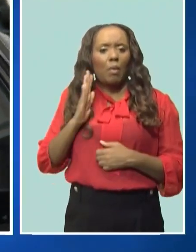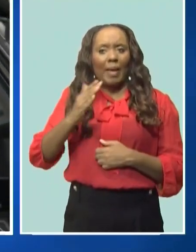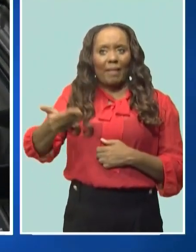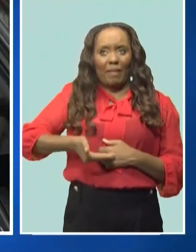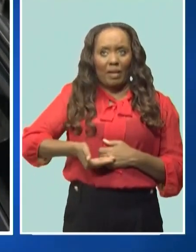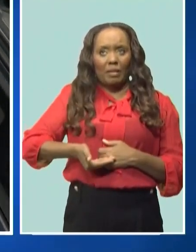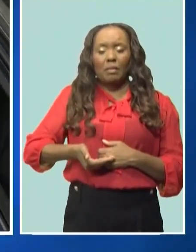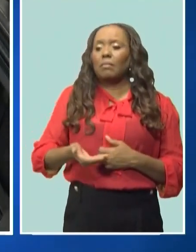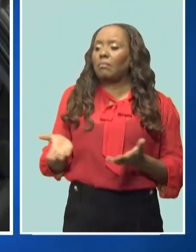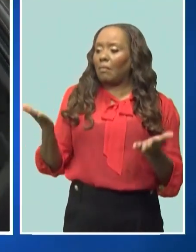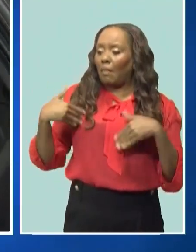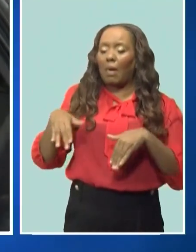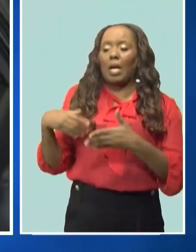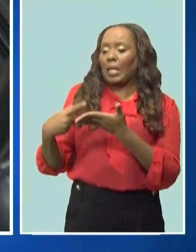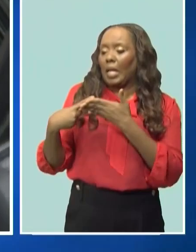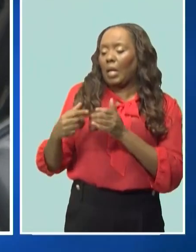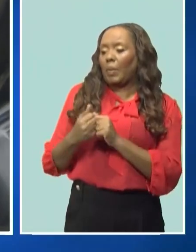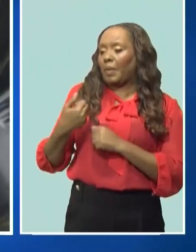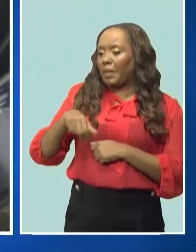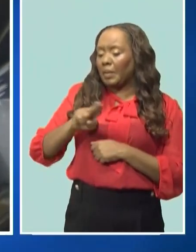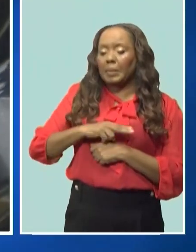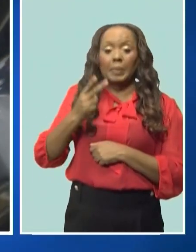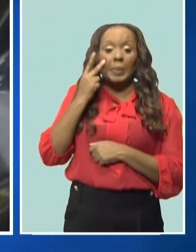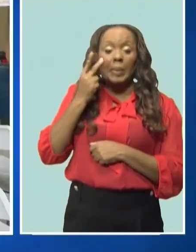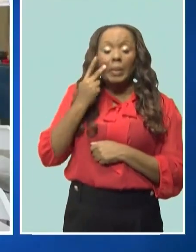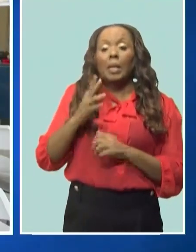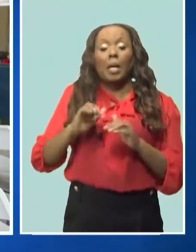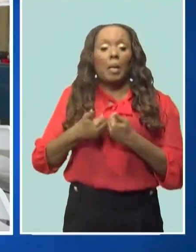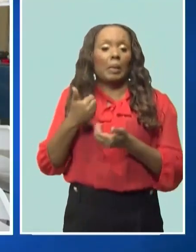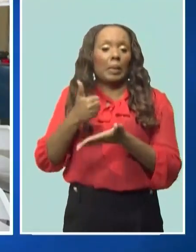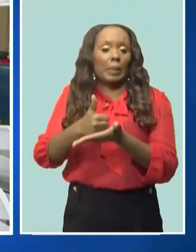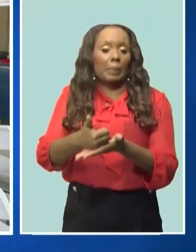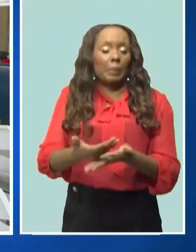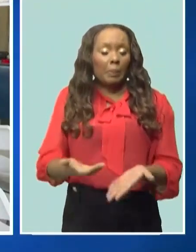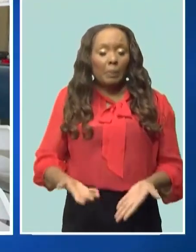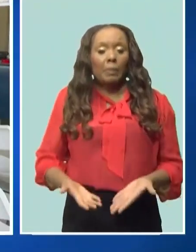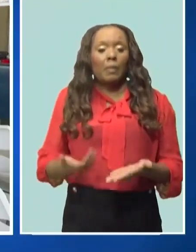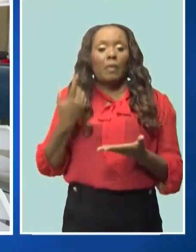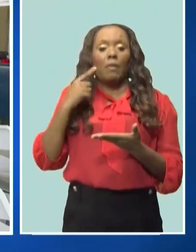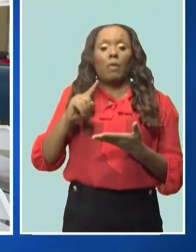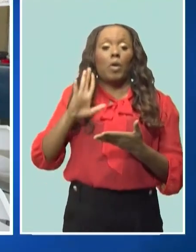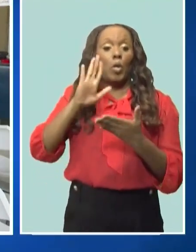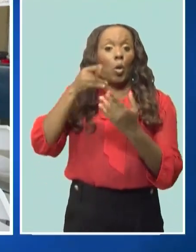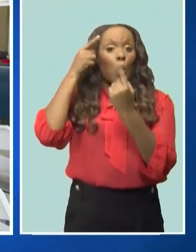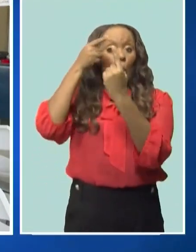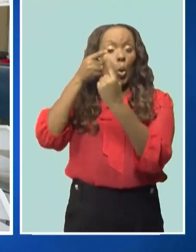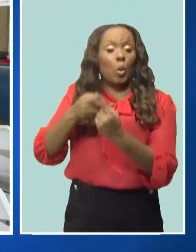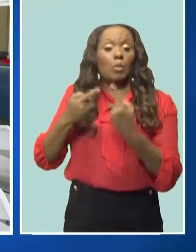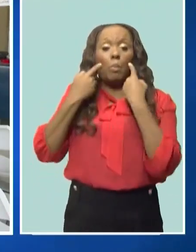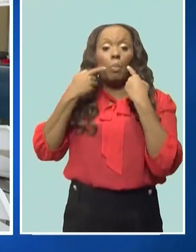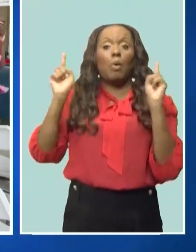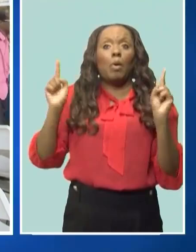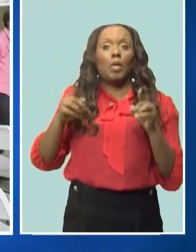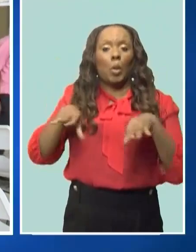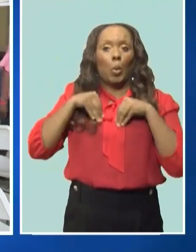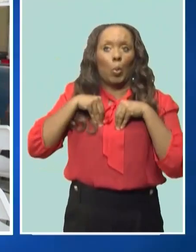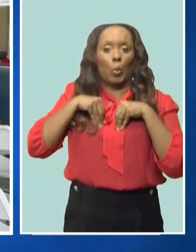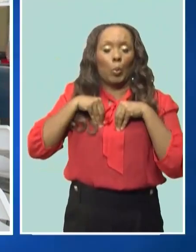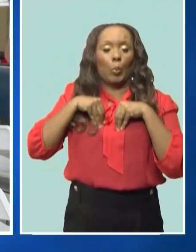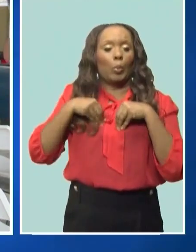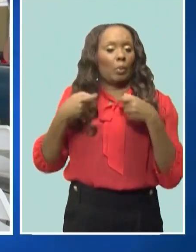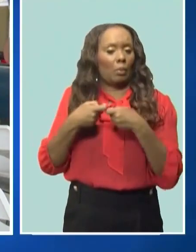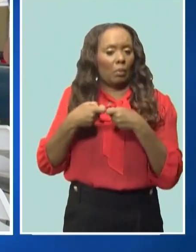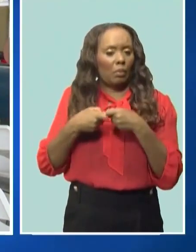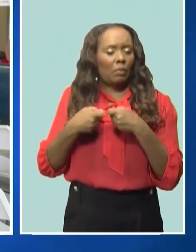discussion with us, and we can see how best we can help them to achieve their goal of owning the electric vehicle and